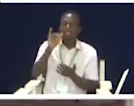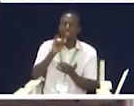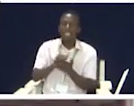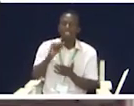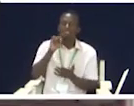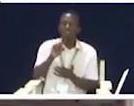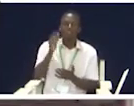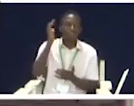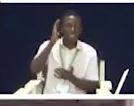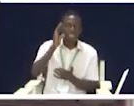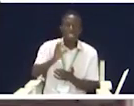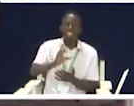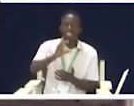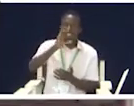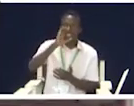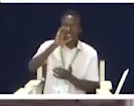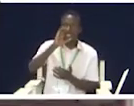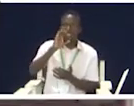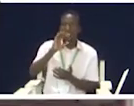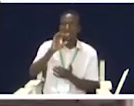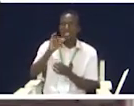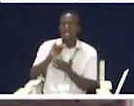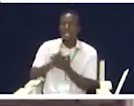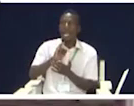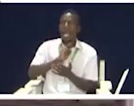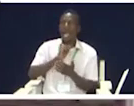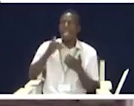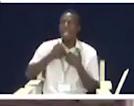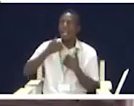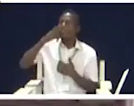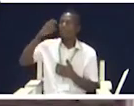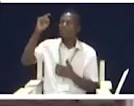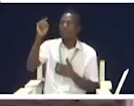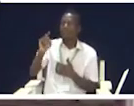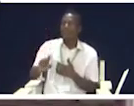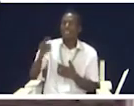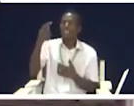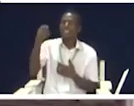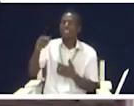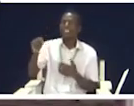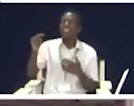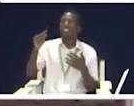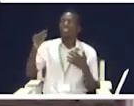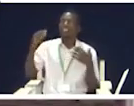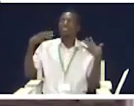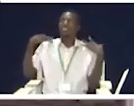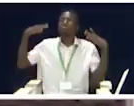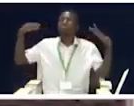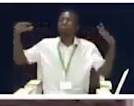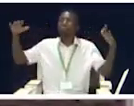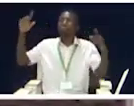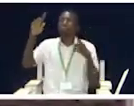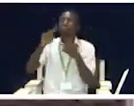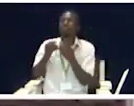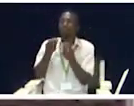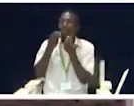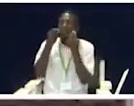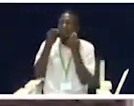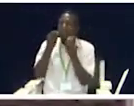the brook, and I have commanded the ravens to feed you. Peradventure, God has commanded a man,